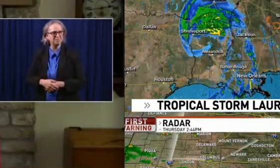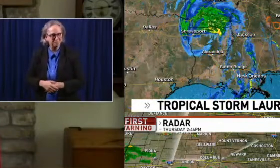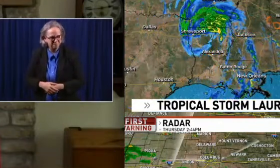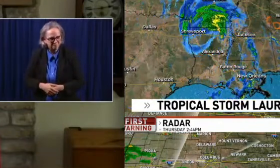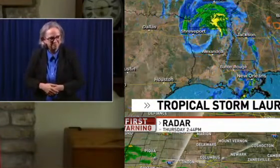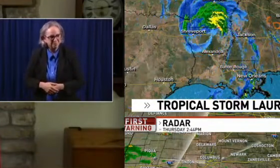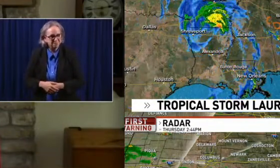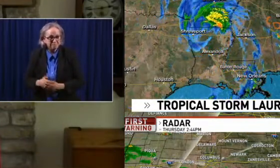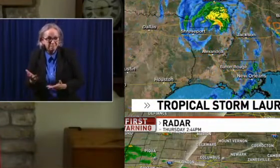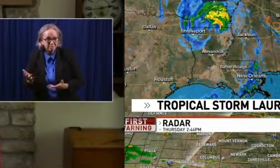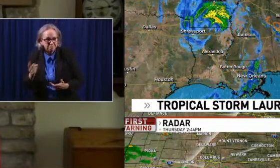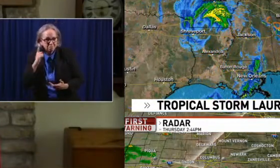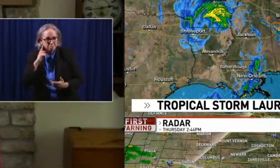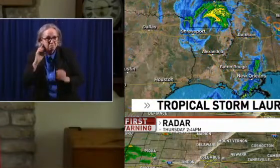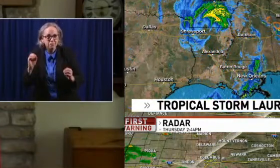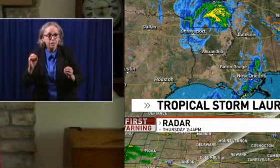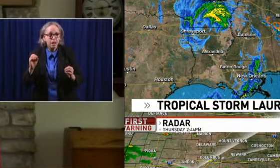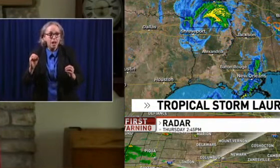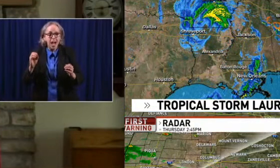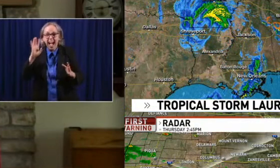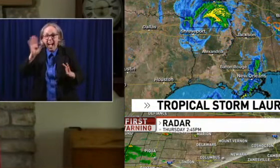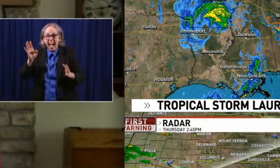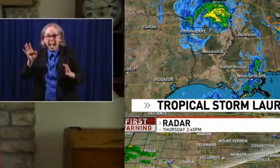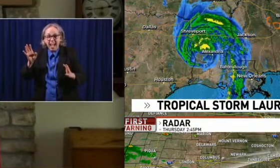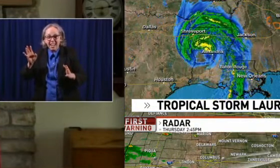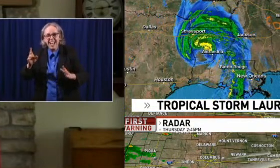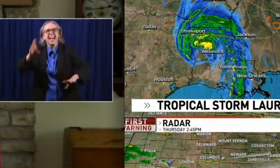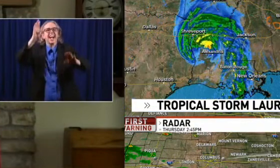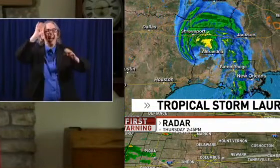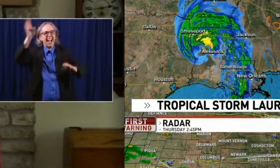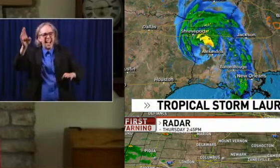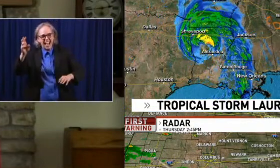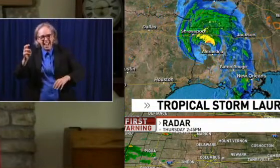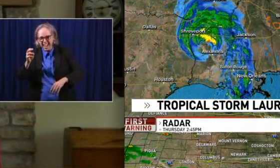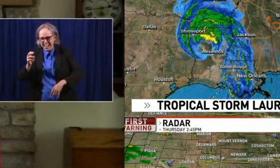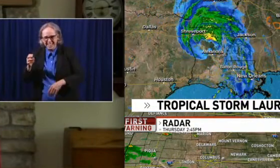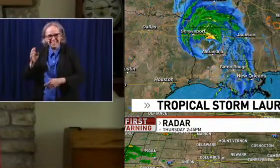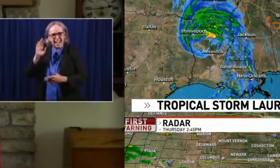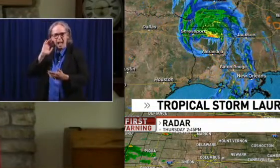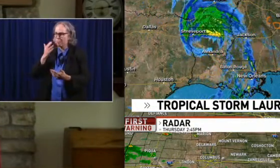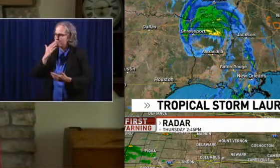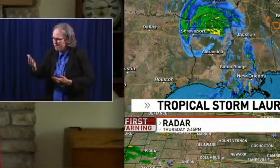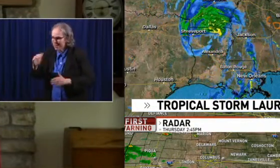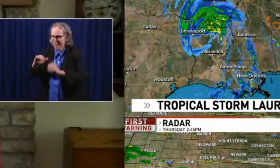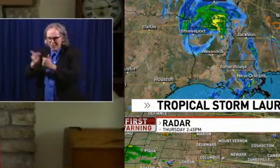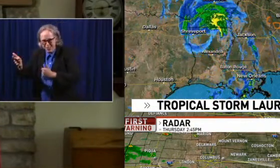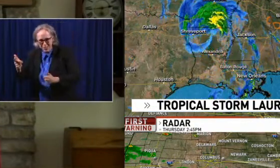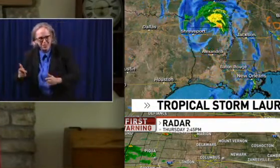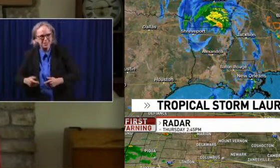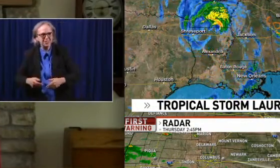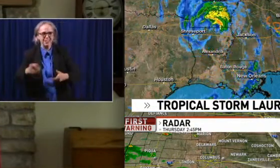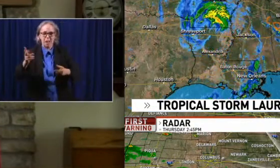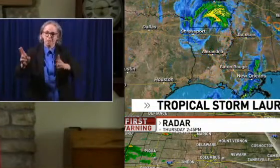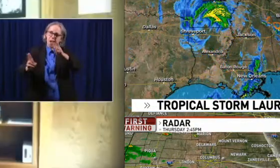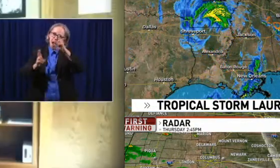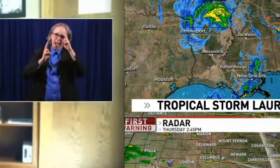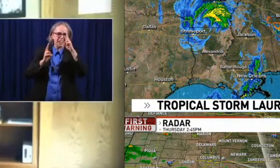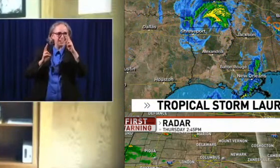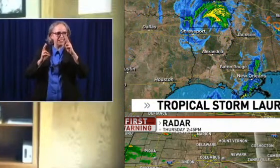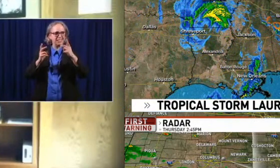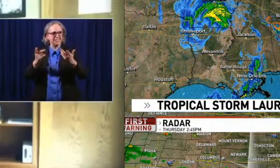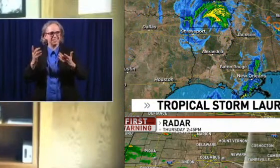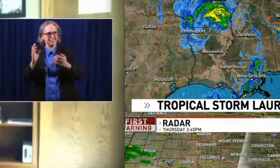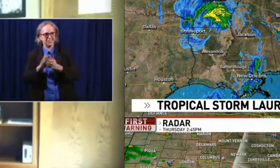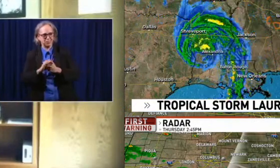Well, Am I on there, Mr. Governor? hey, Jim, how you doing? I'm doing well, and it's truly an honor to